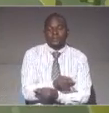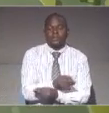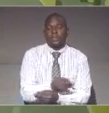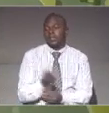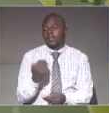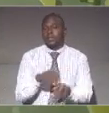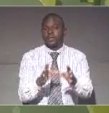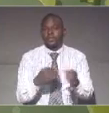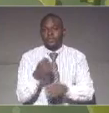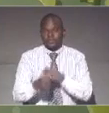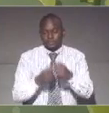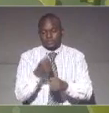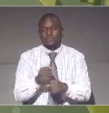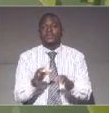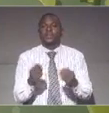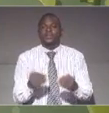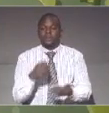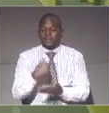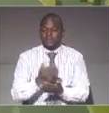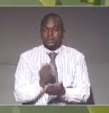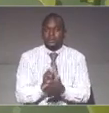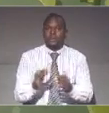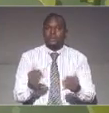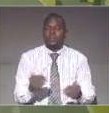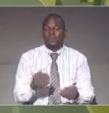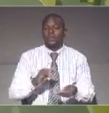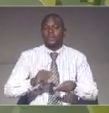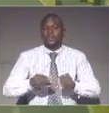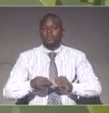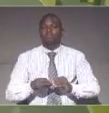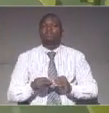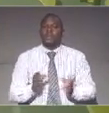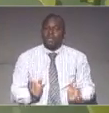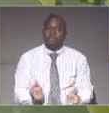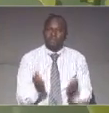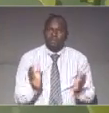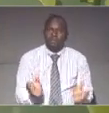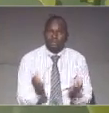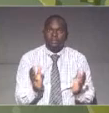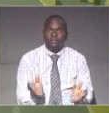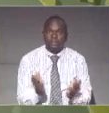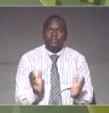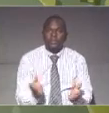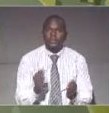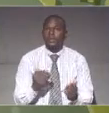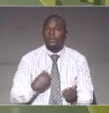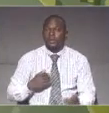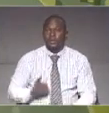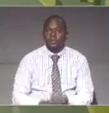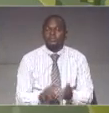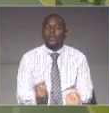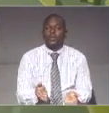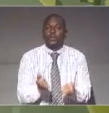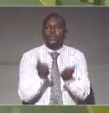financial year, the sector stakeholders are boasting to have gained